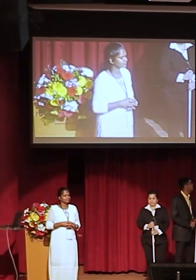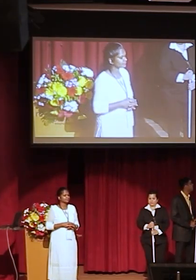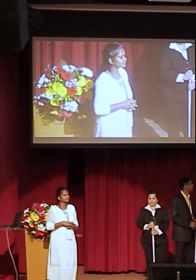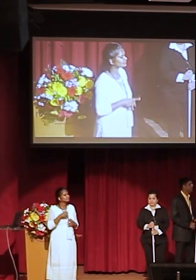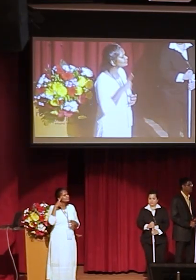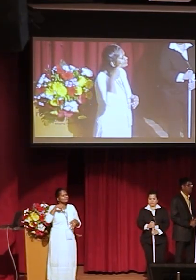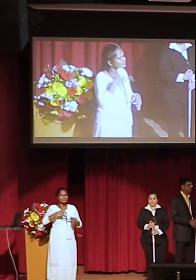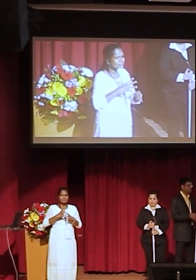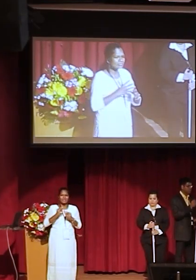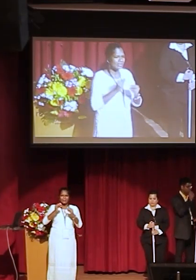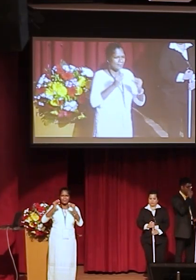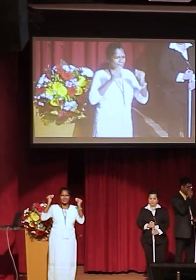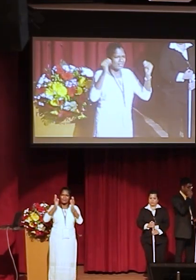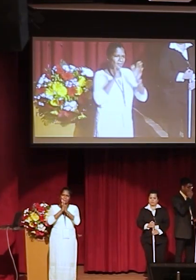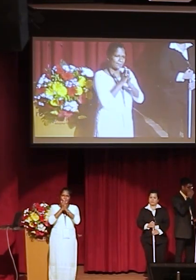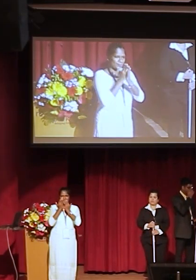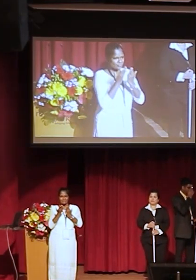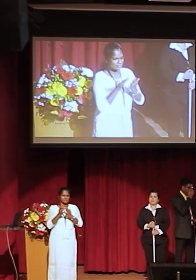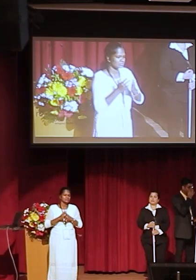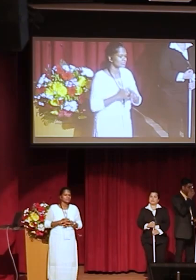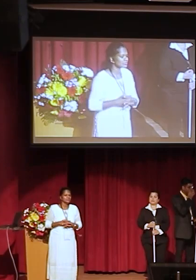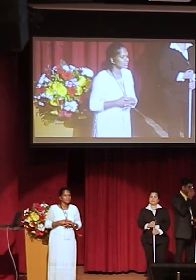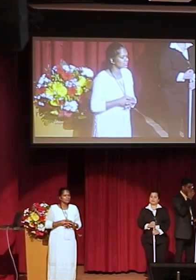In many of the books